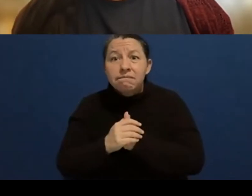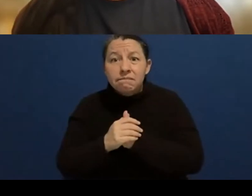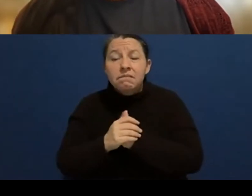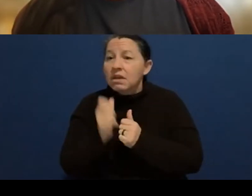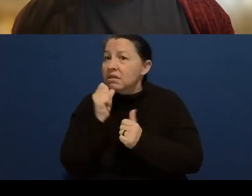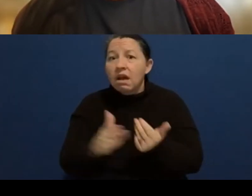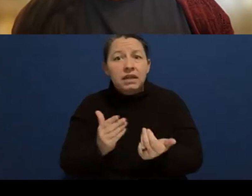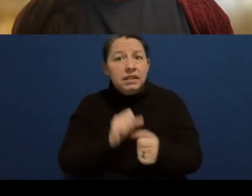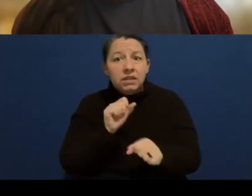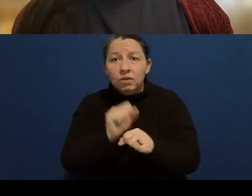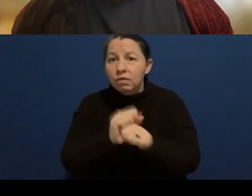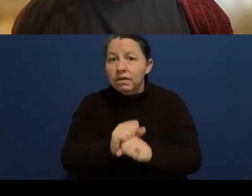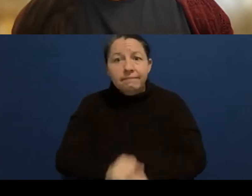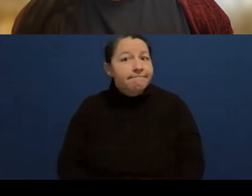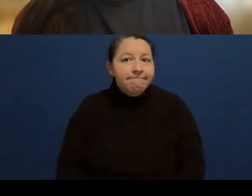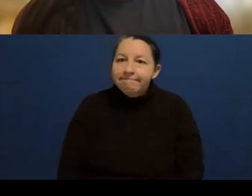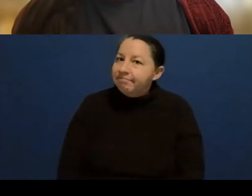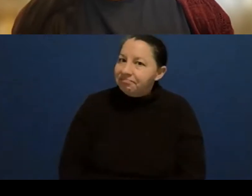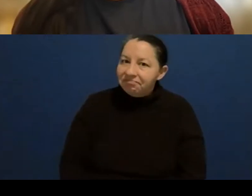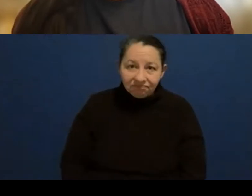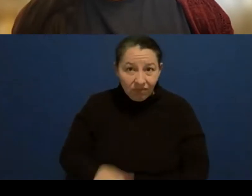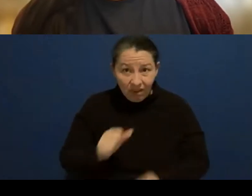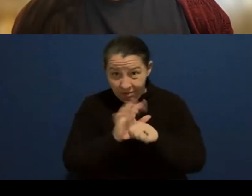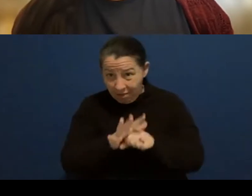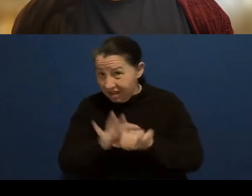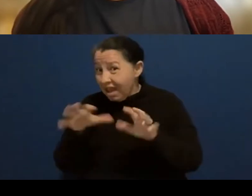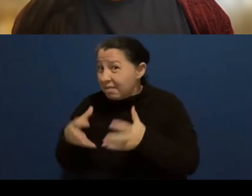easy work. And during a pandemic,